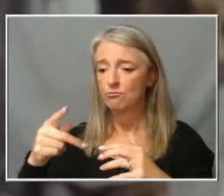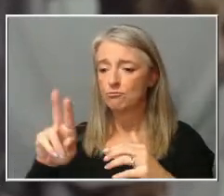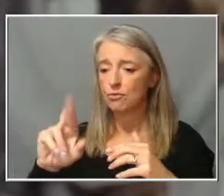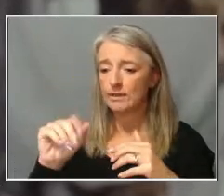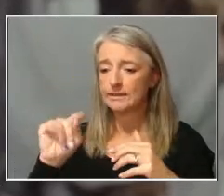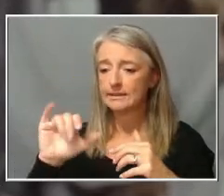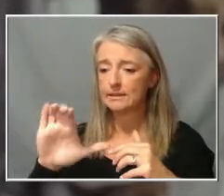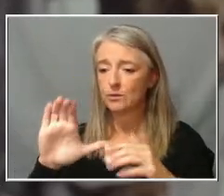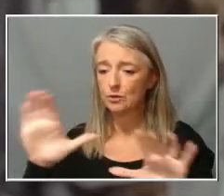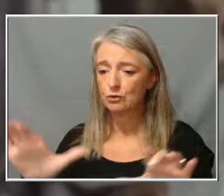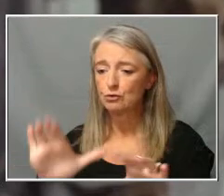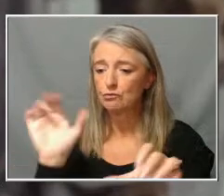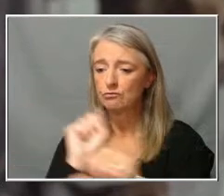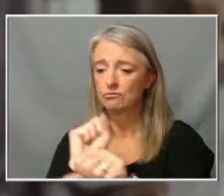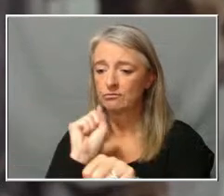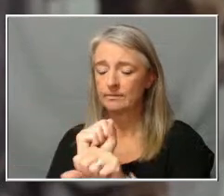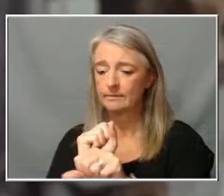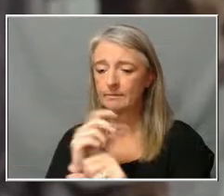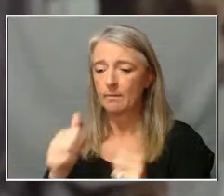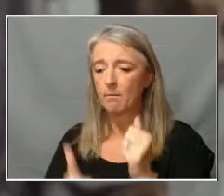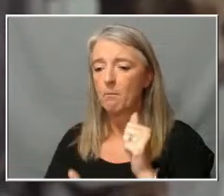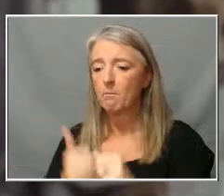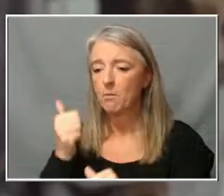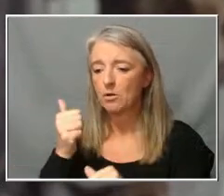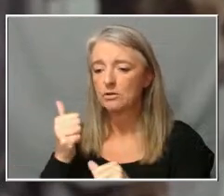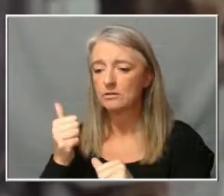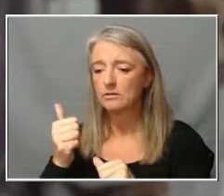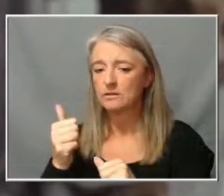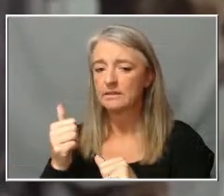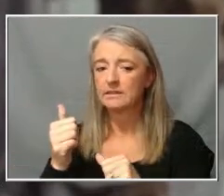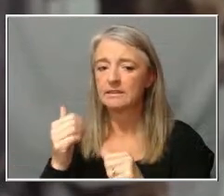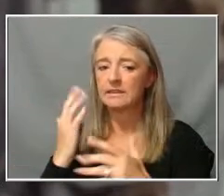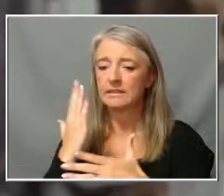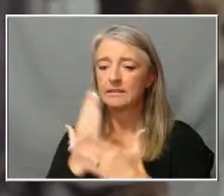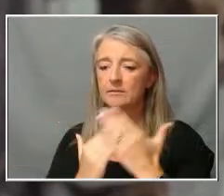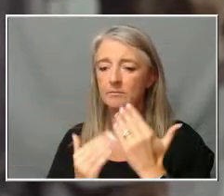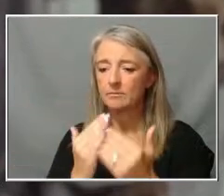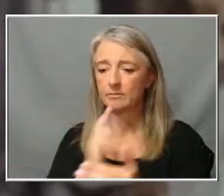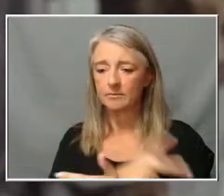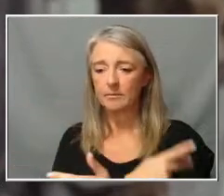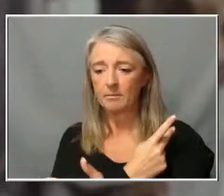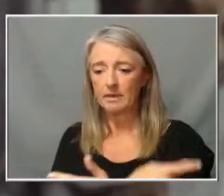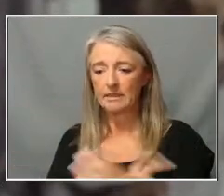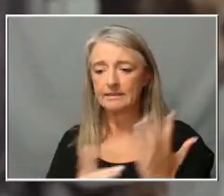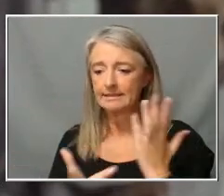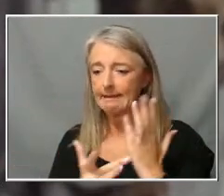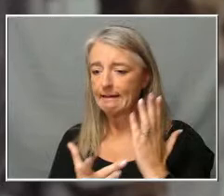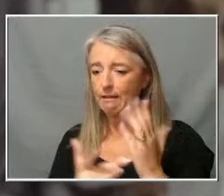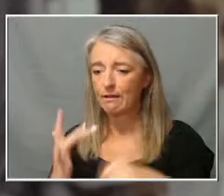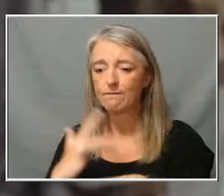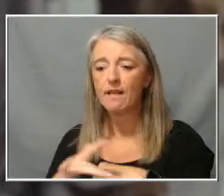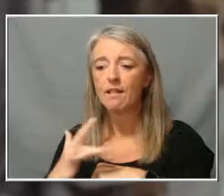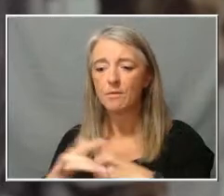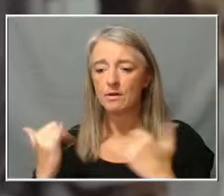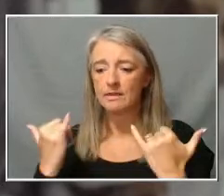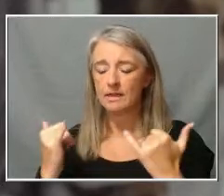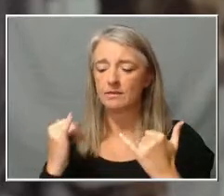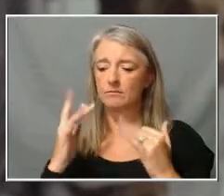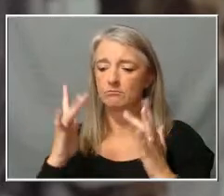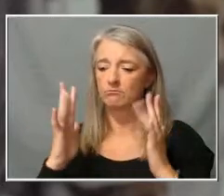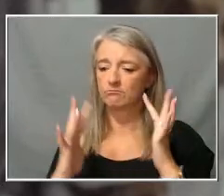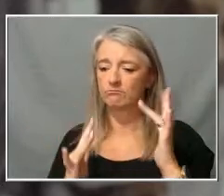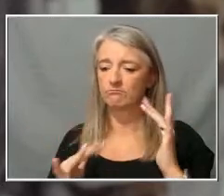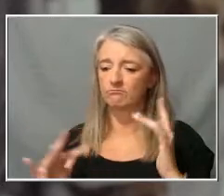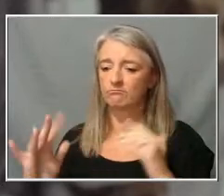job. Now that's going to be mostly in upper extremity where the patient, and this is already technologically available now, can move their fingers just like